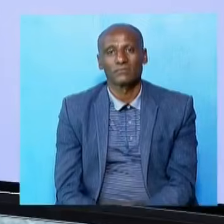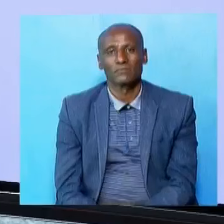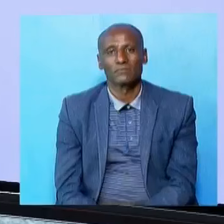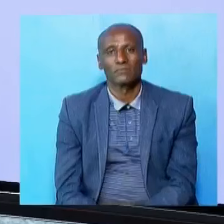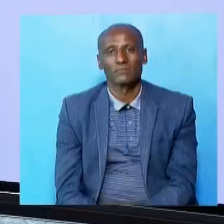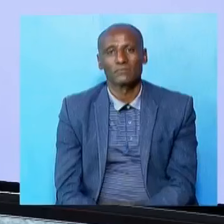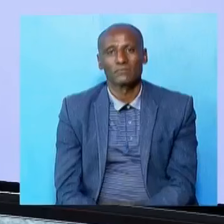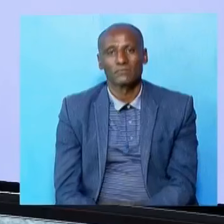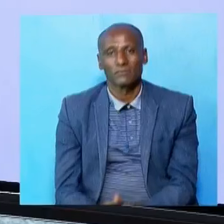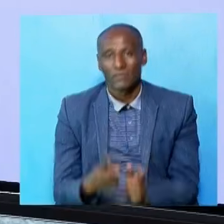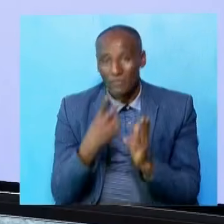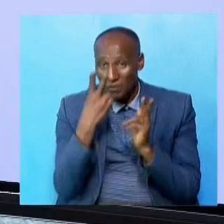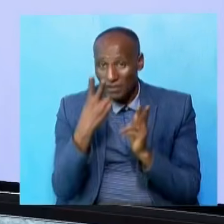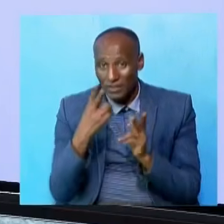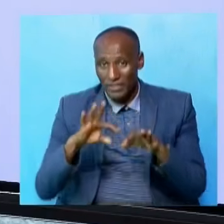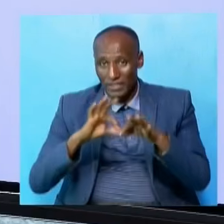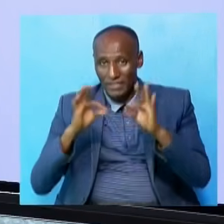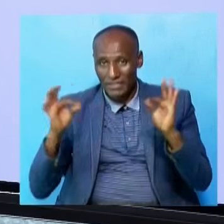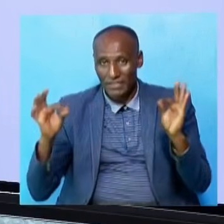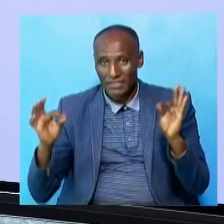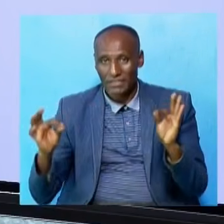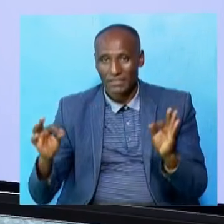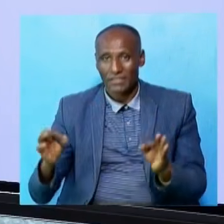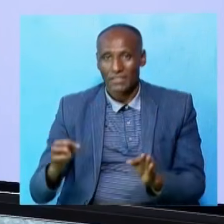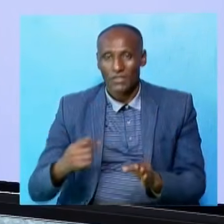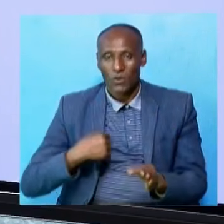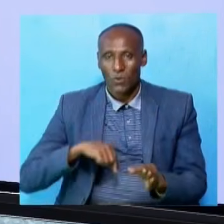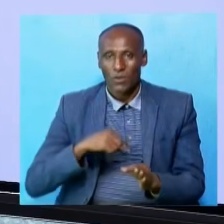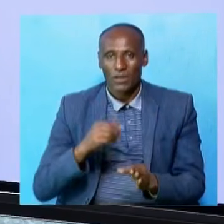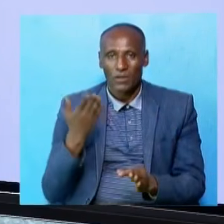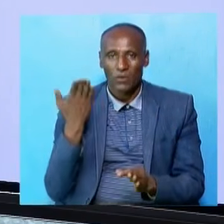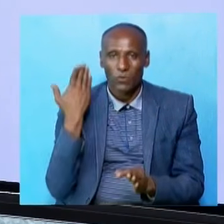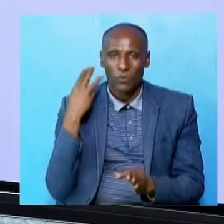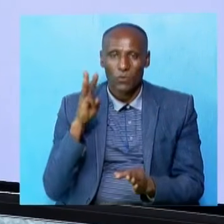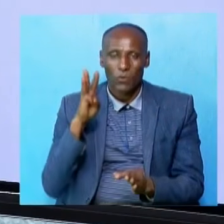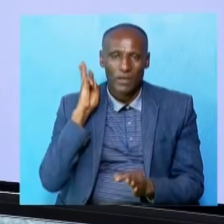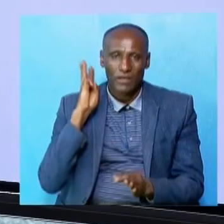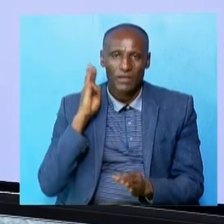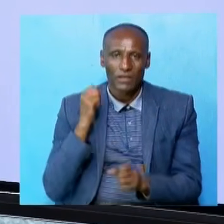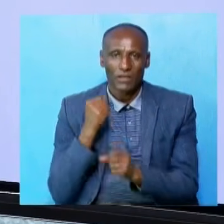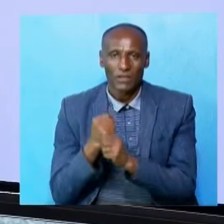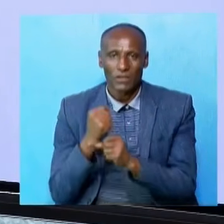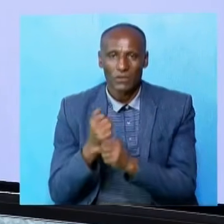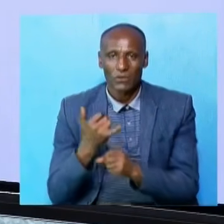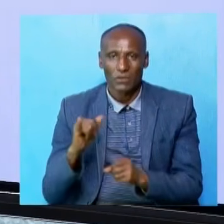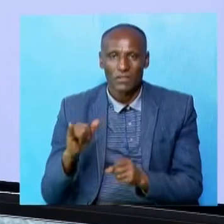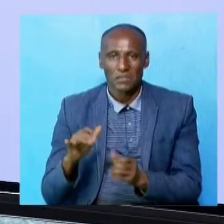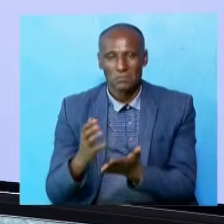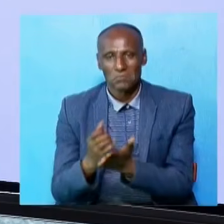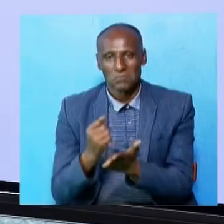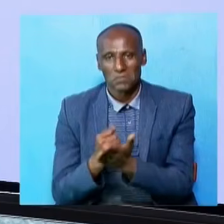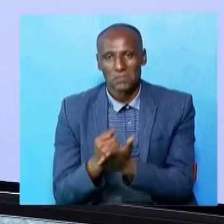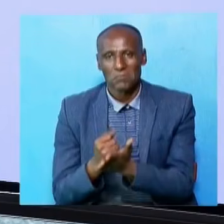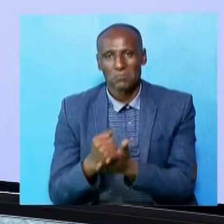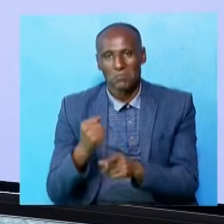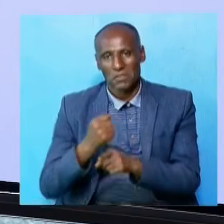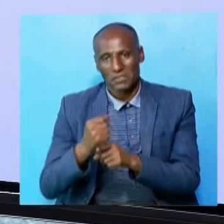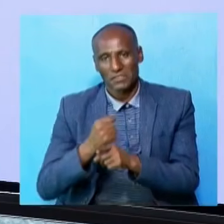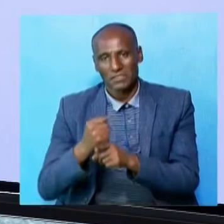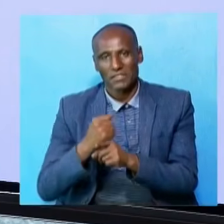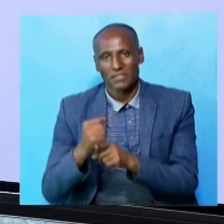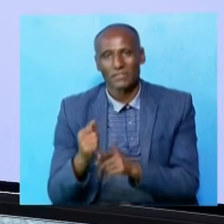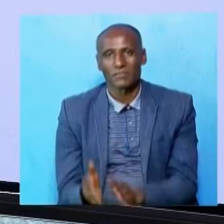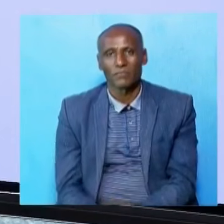Look at this sentence. We were doing some exercise. Now, let us